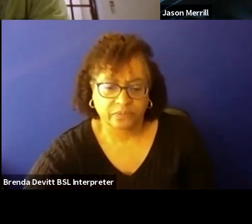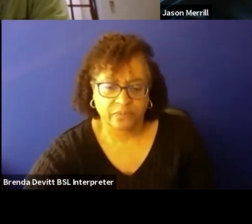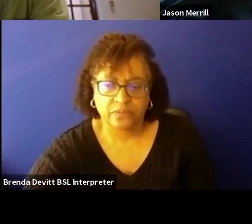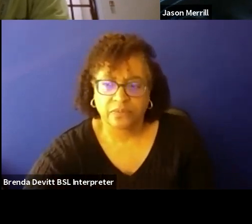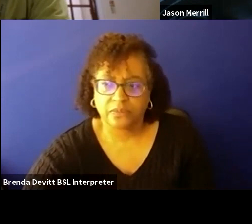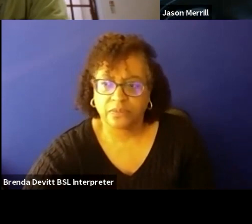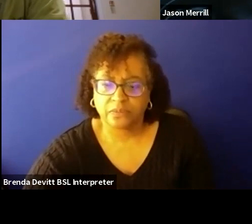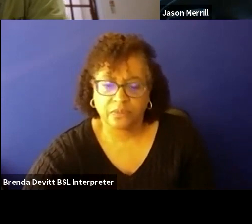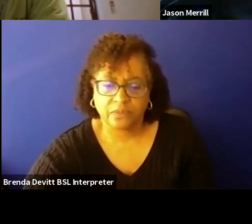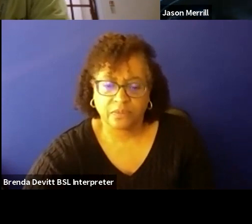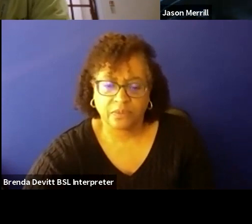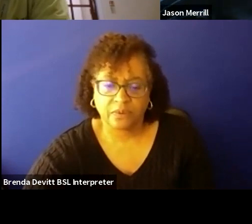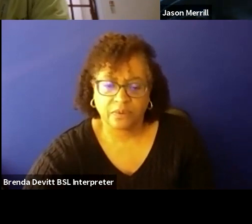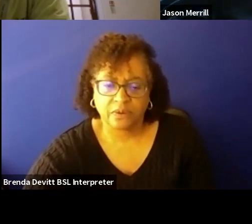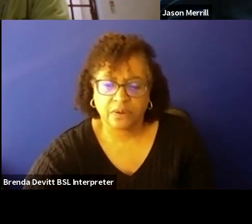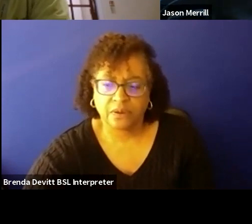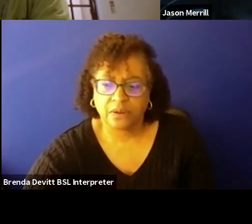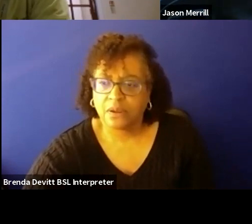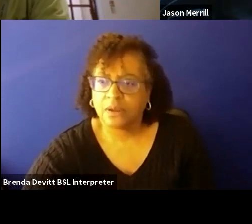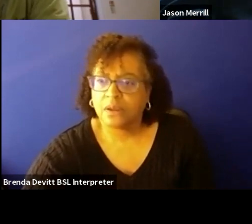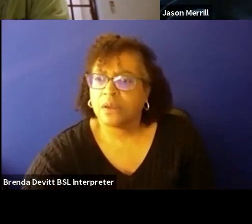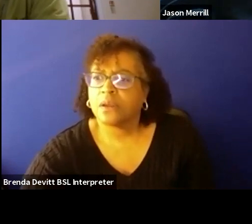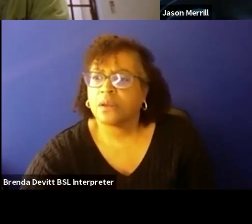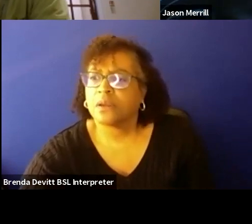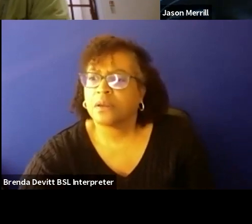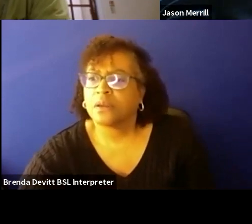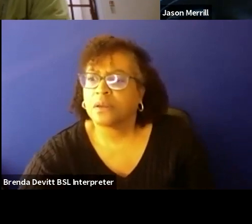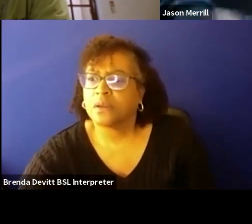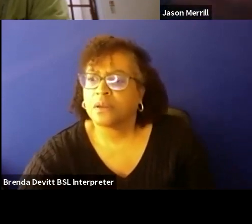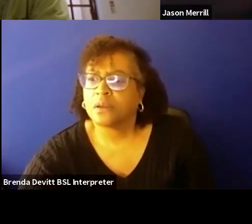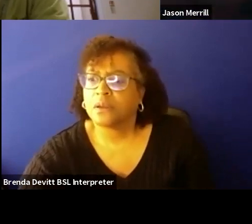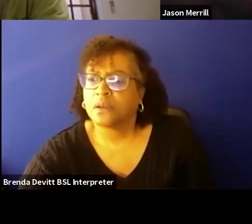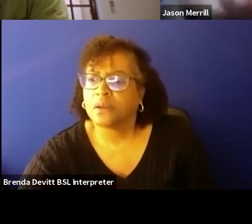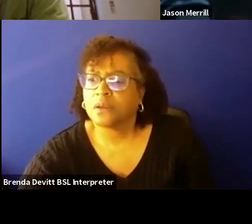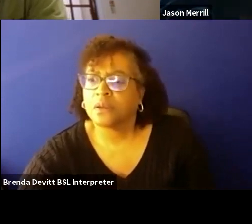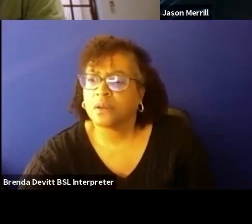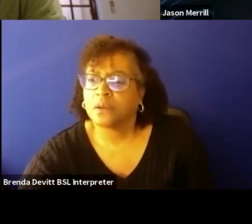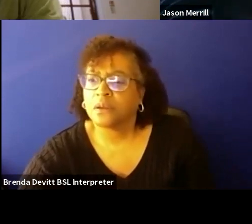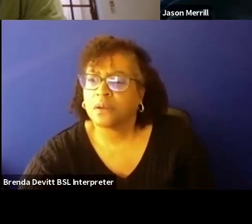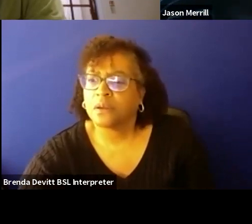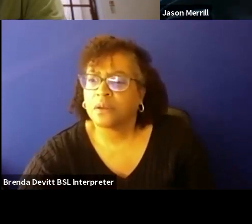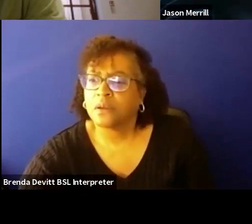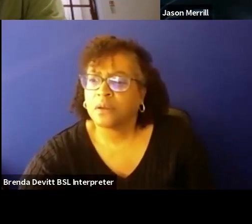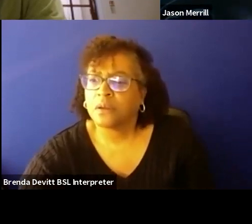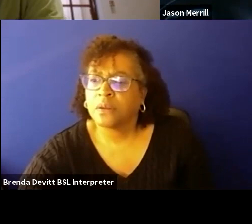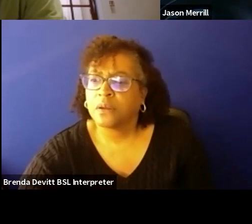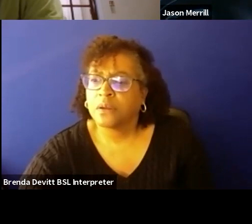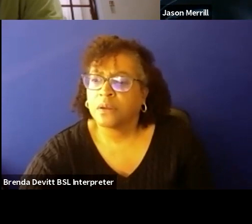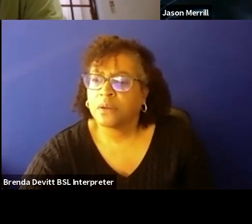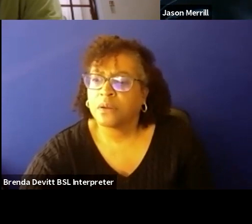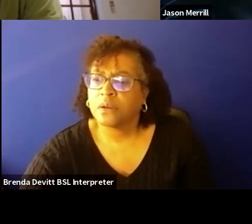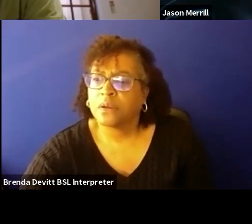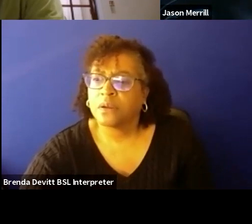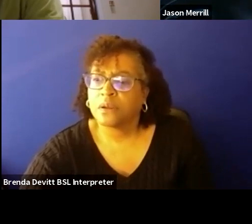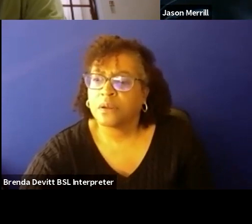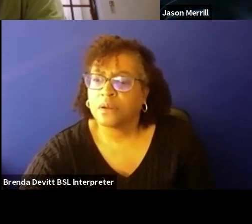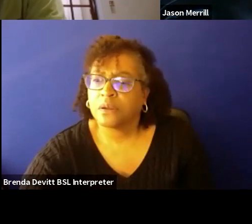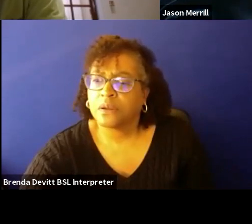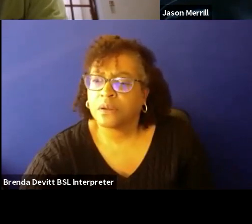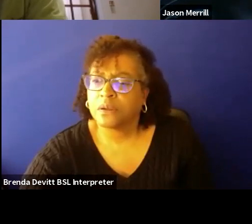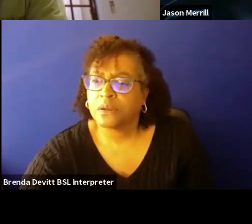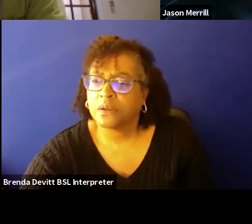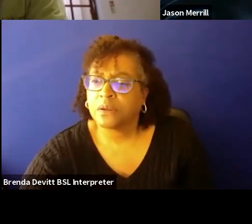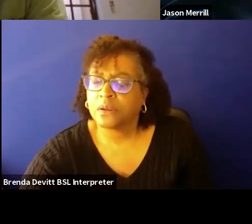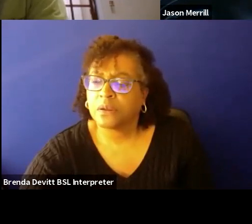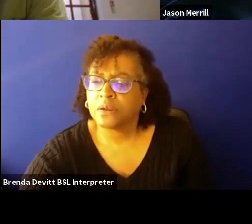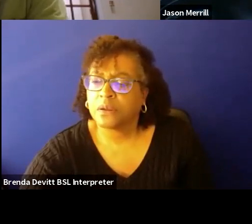you. Jason, after will be the question. Yes, after Faye. Yeah. Yeah. Okay. Thank you, Jelida. Thank you.